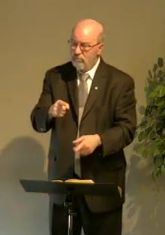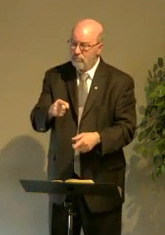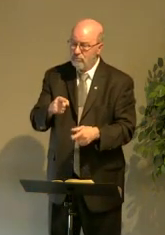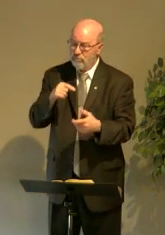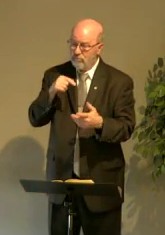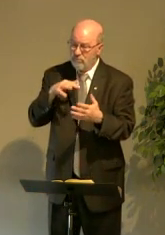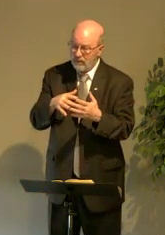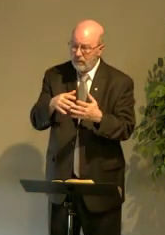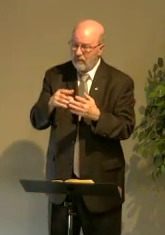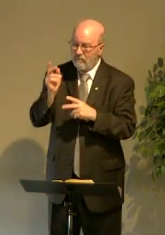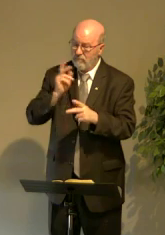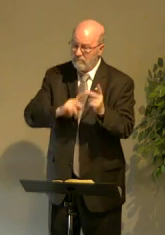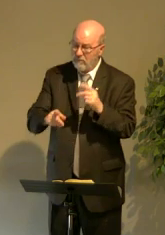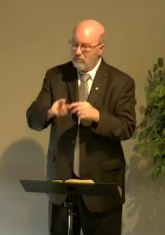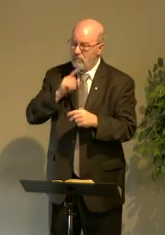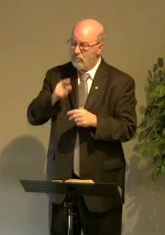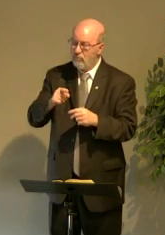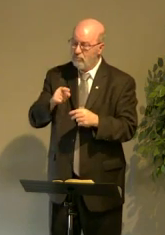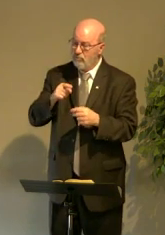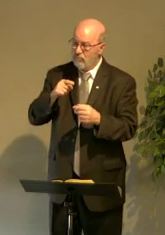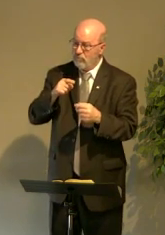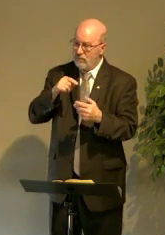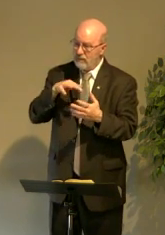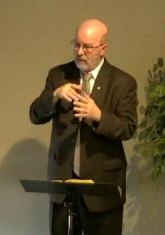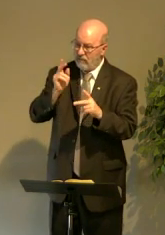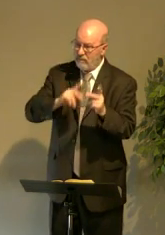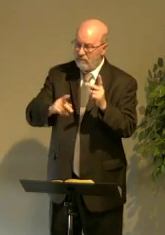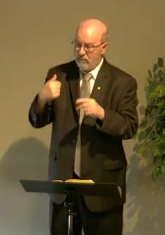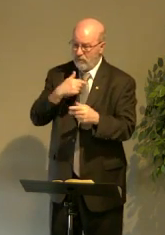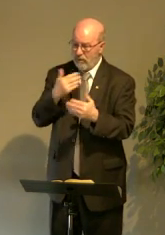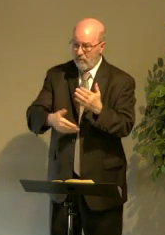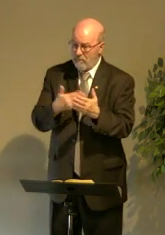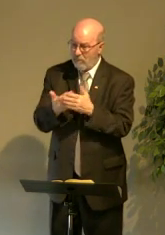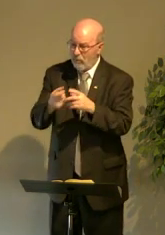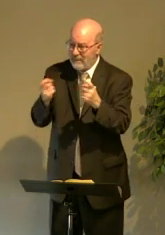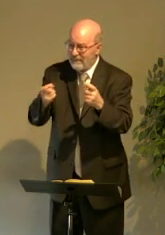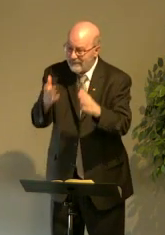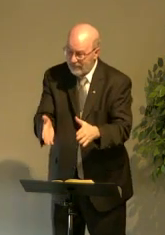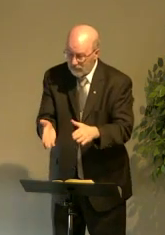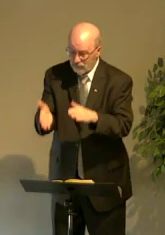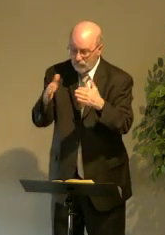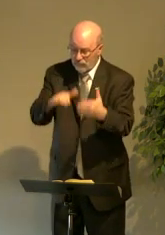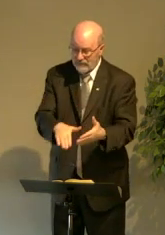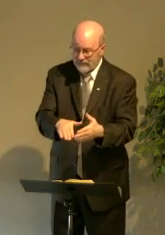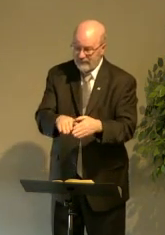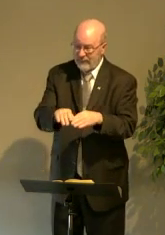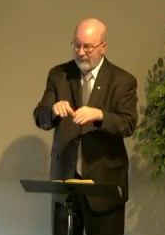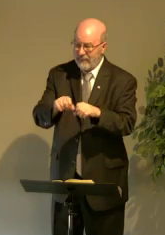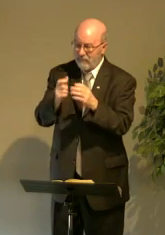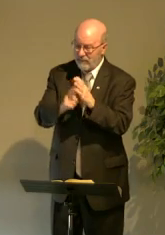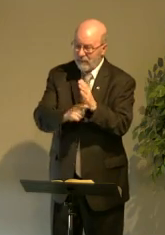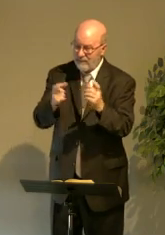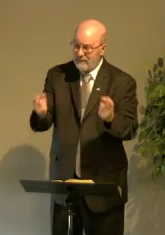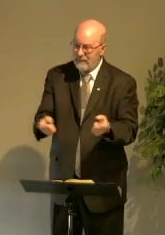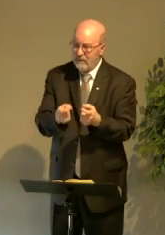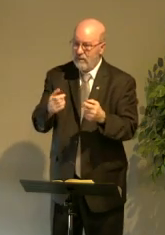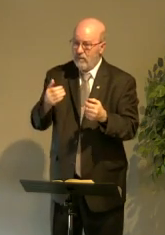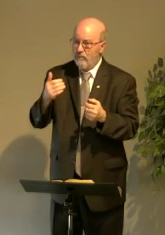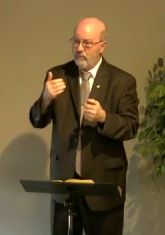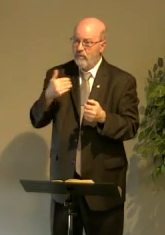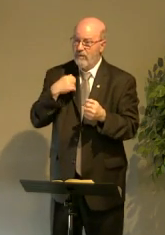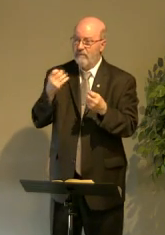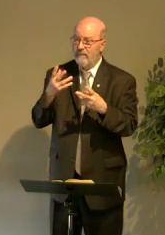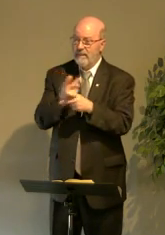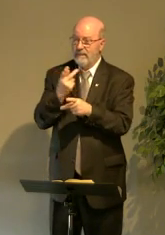study of man. True anthropology, folks, is that we're born sinners. We're born dead in our trespasses and sins. And we have